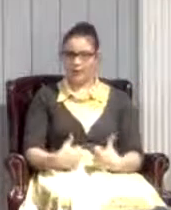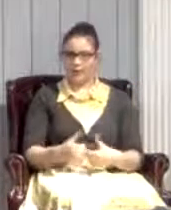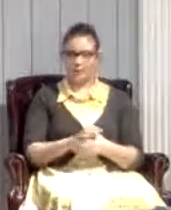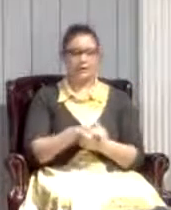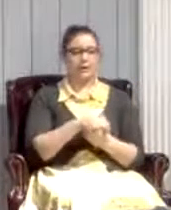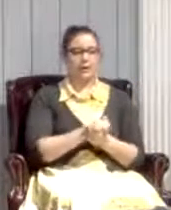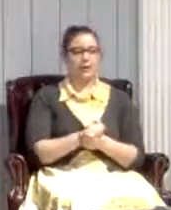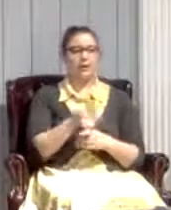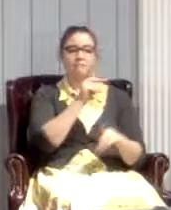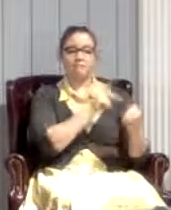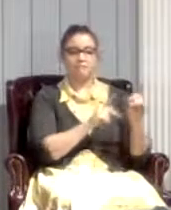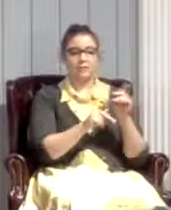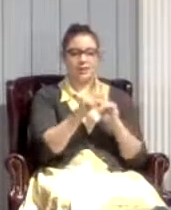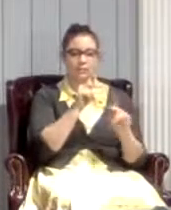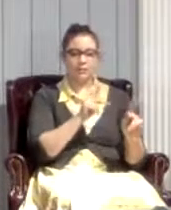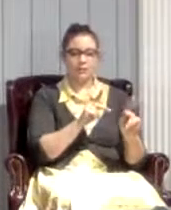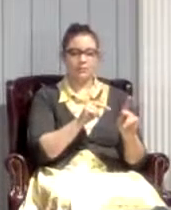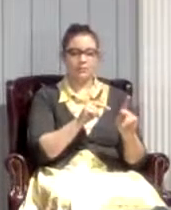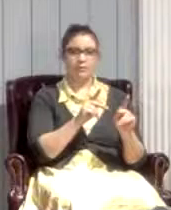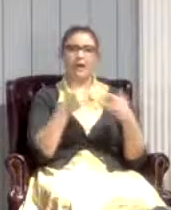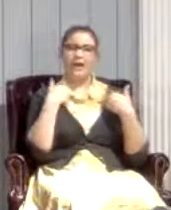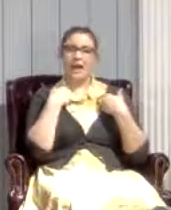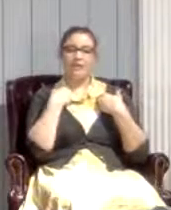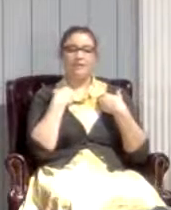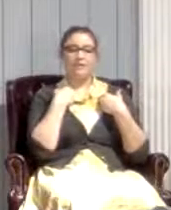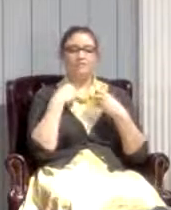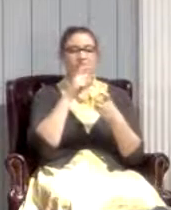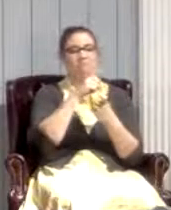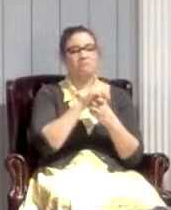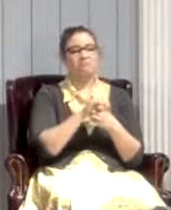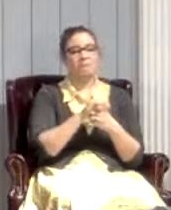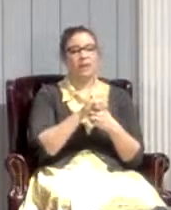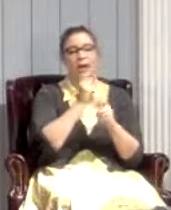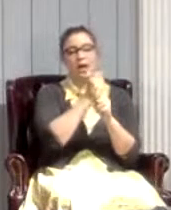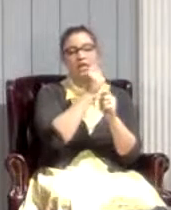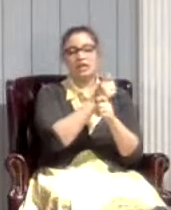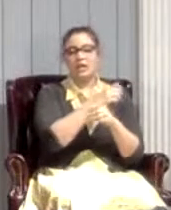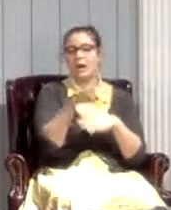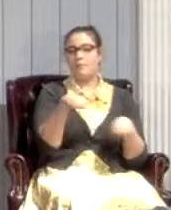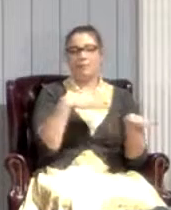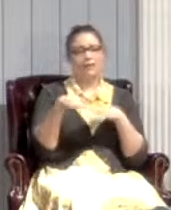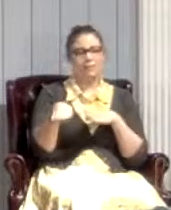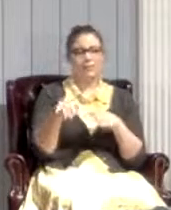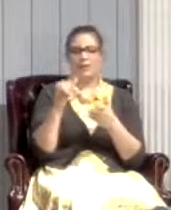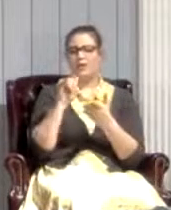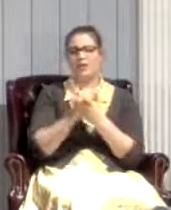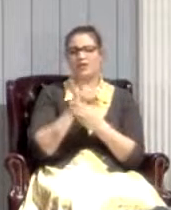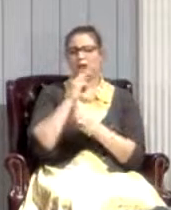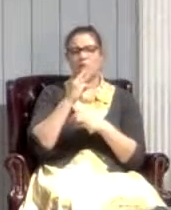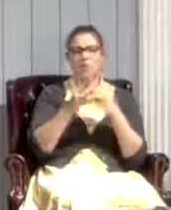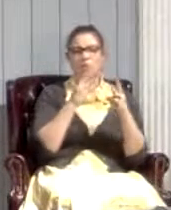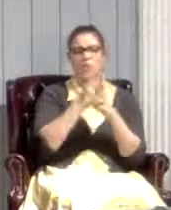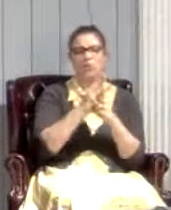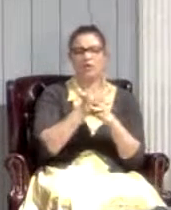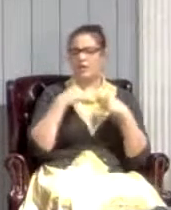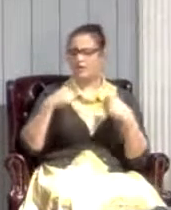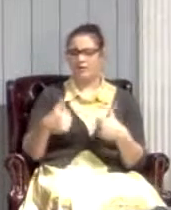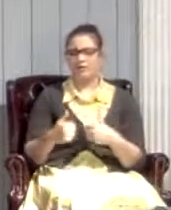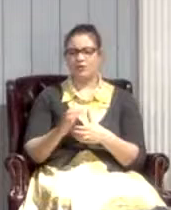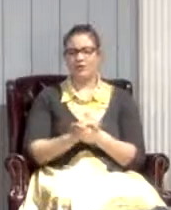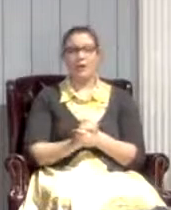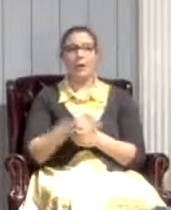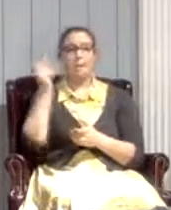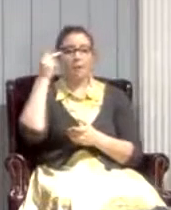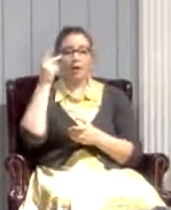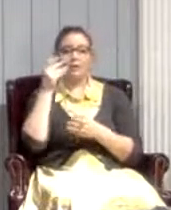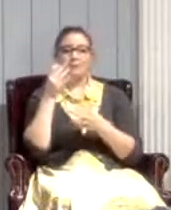seeing a certain behavior and saying, well, that's worldly, that's fleshly. And Paul he's trying to explain to them that